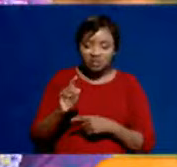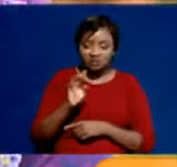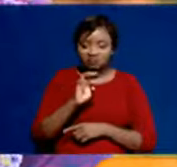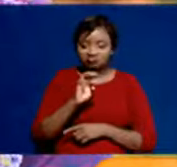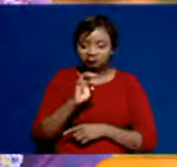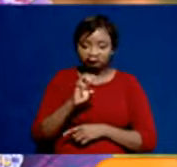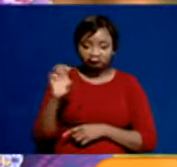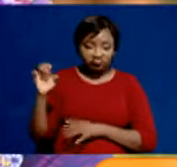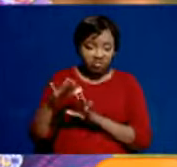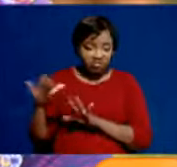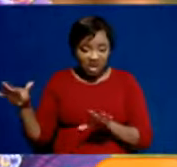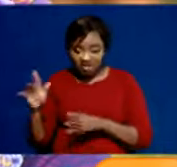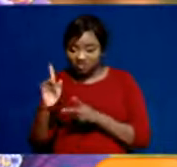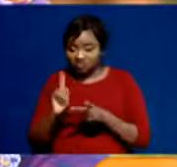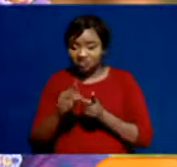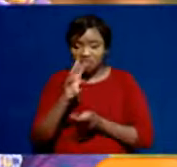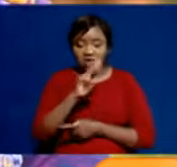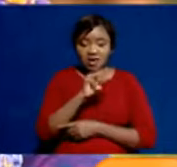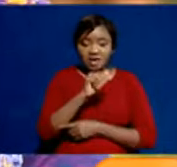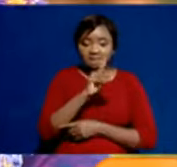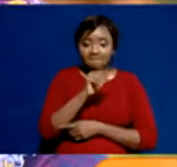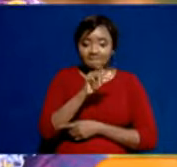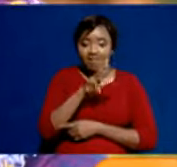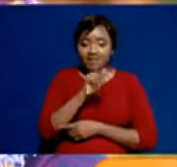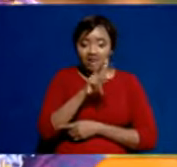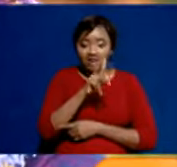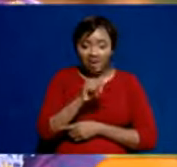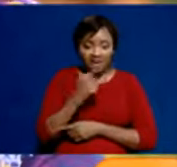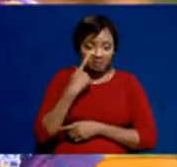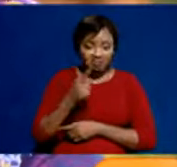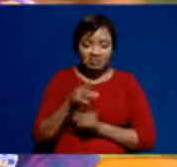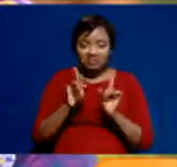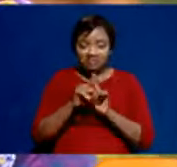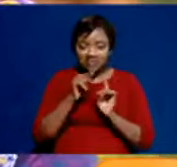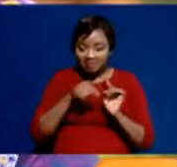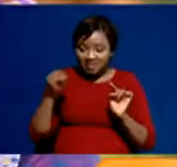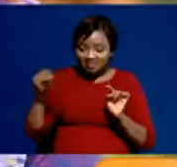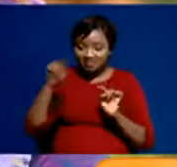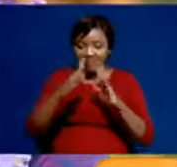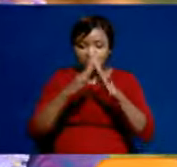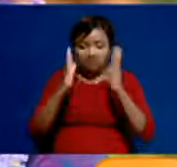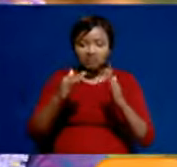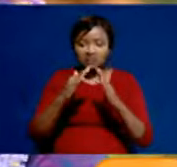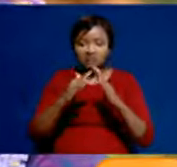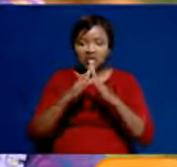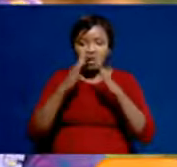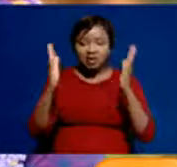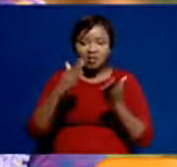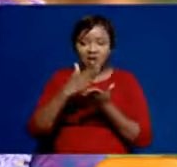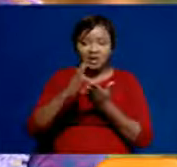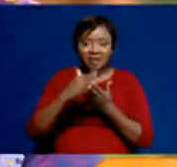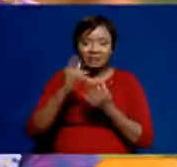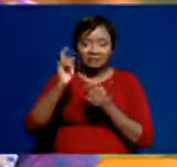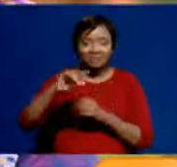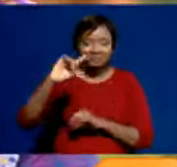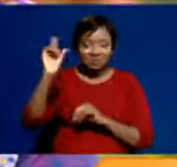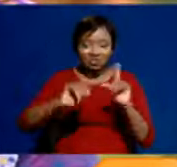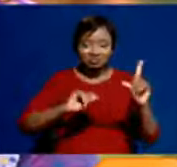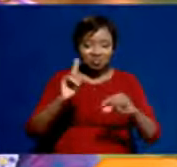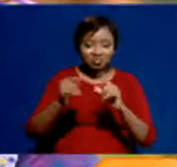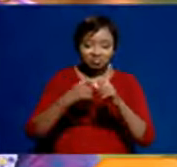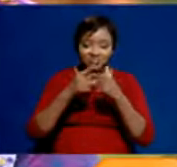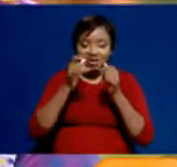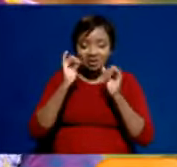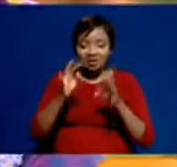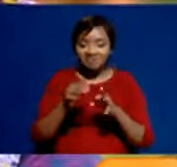Those houses are supposed even the rent to be so affordable that that person who otherwise may not be able